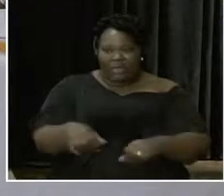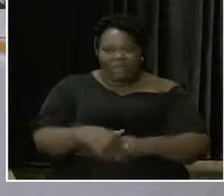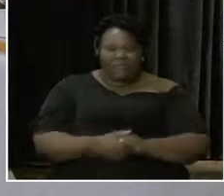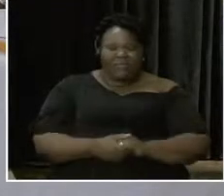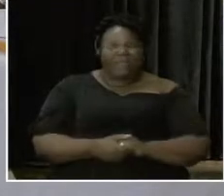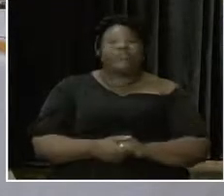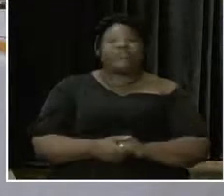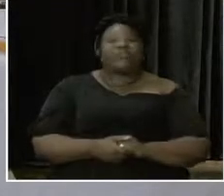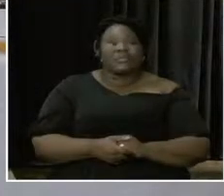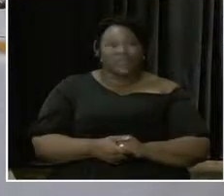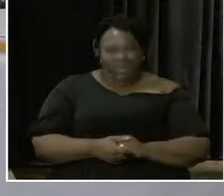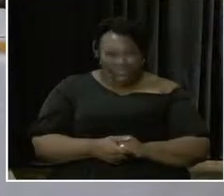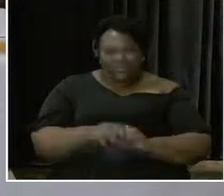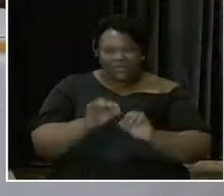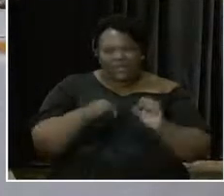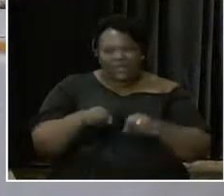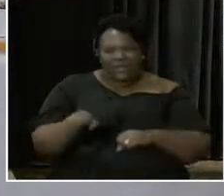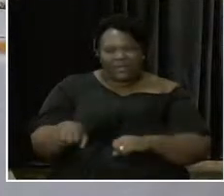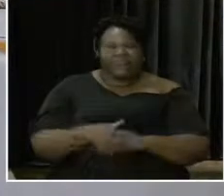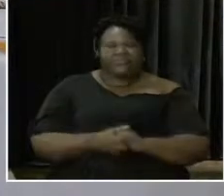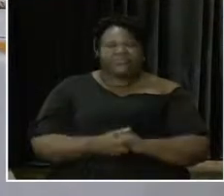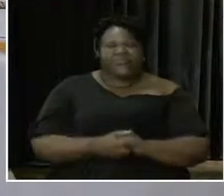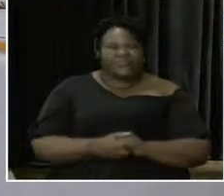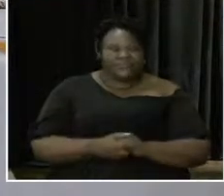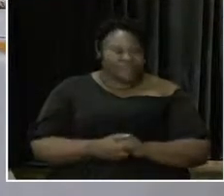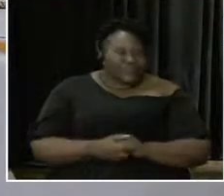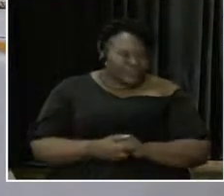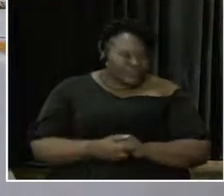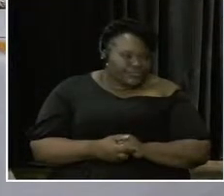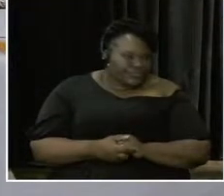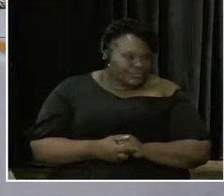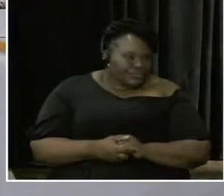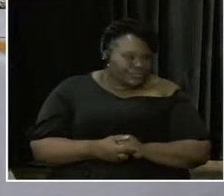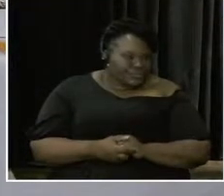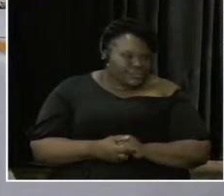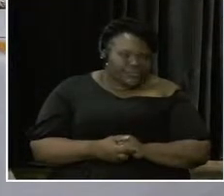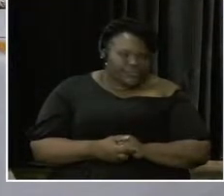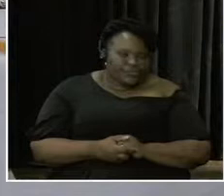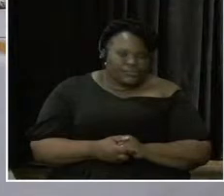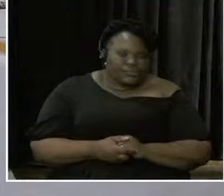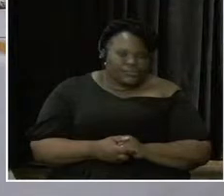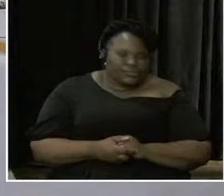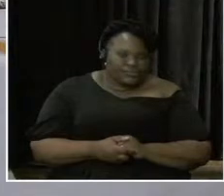Agreed. Agreed. Agreed. The recommendation is carried. Agreed.